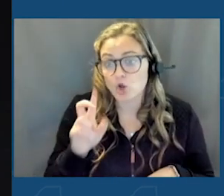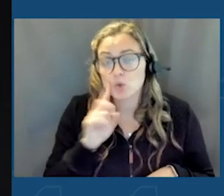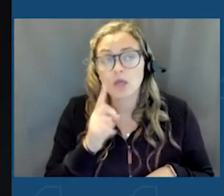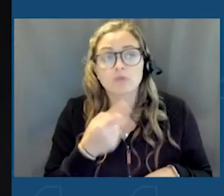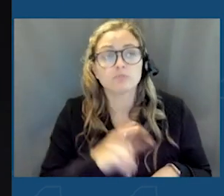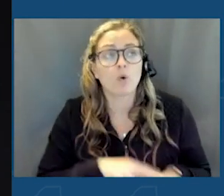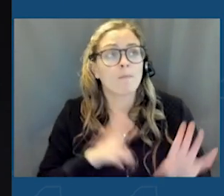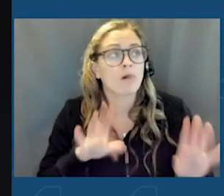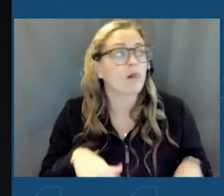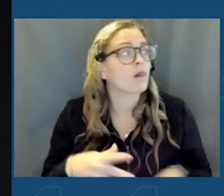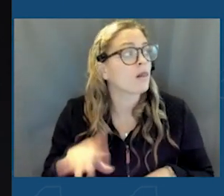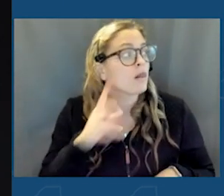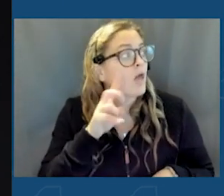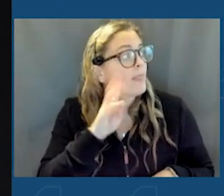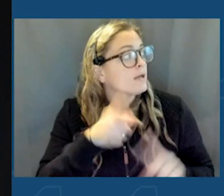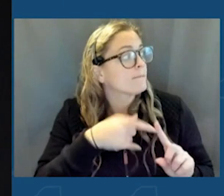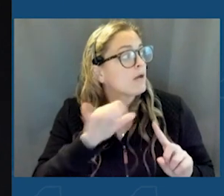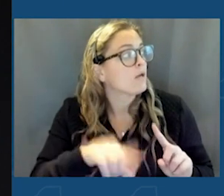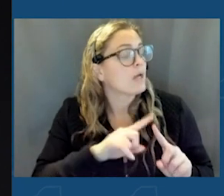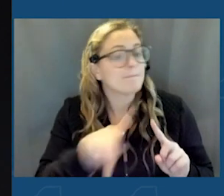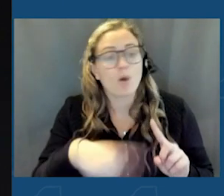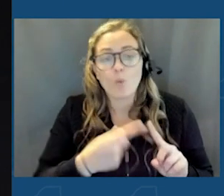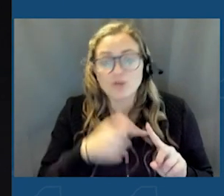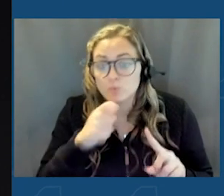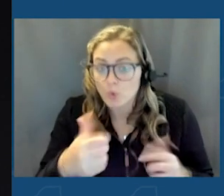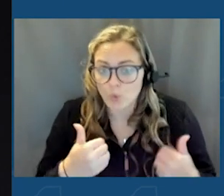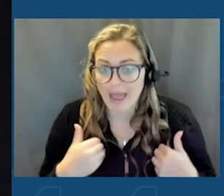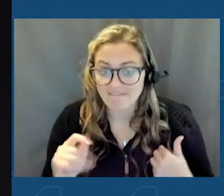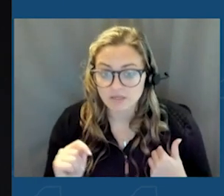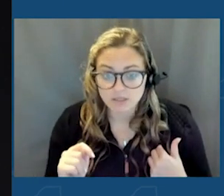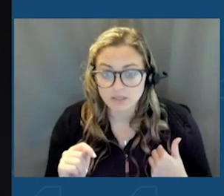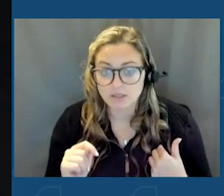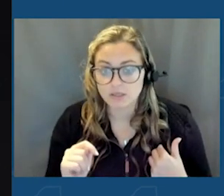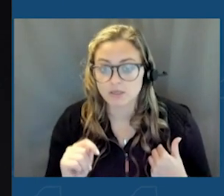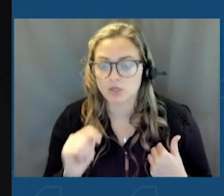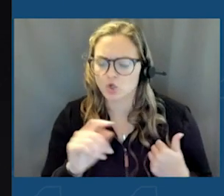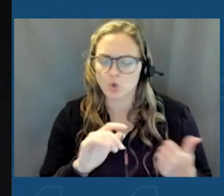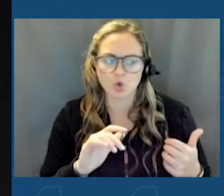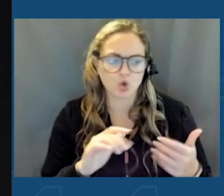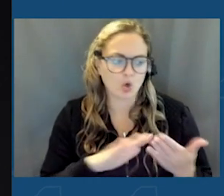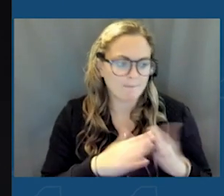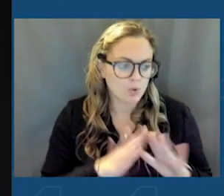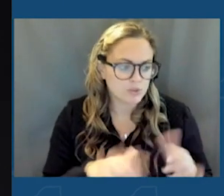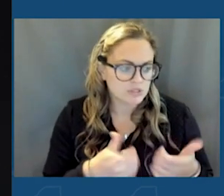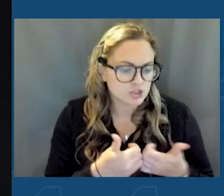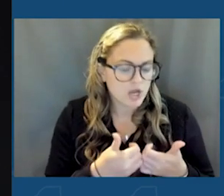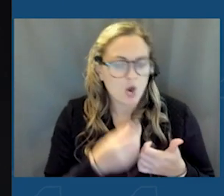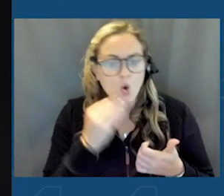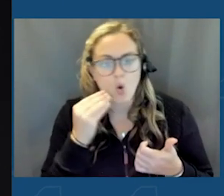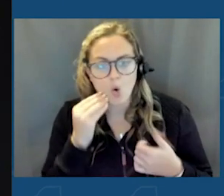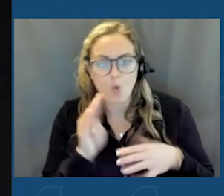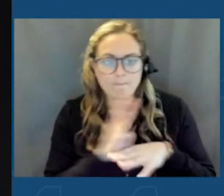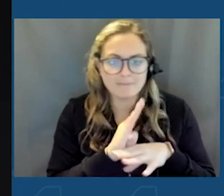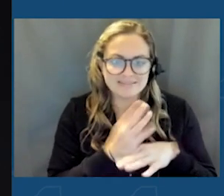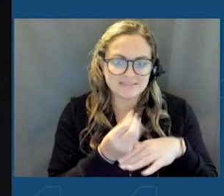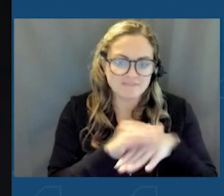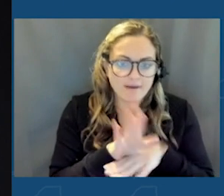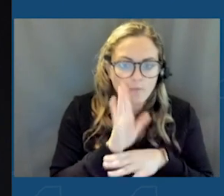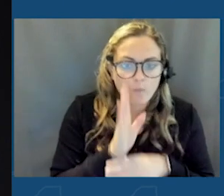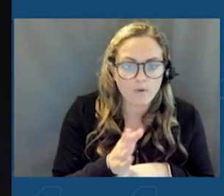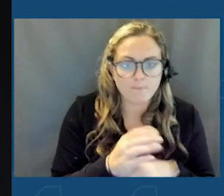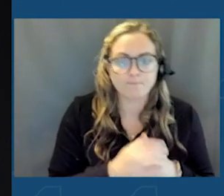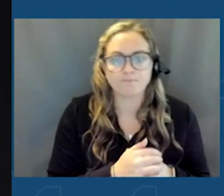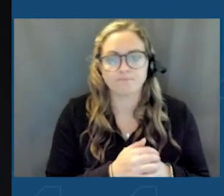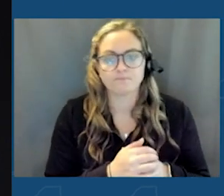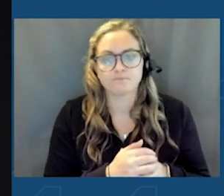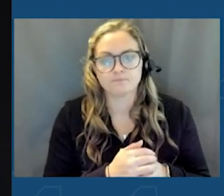When you don't, your community is challenged, your homes and businesses are affected, and it really becomes a